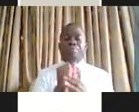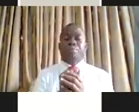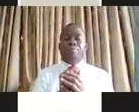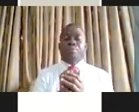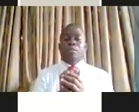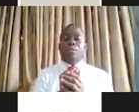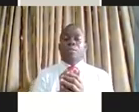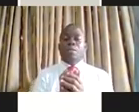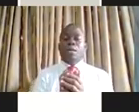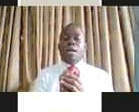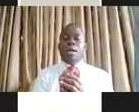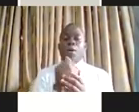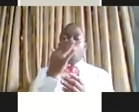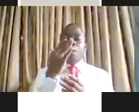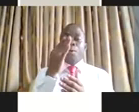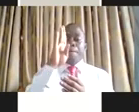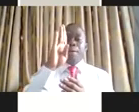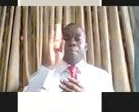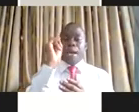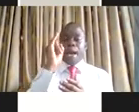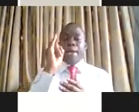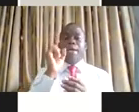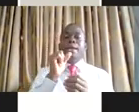framers have failed to tell us